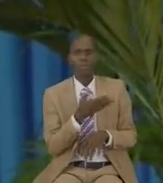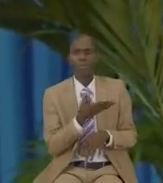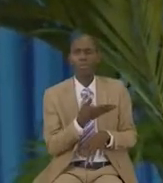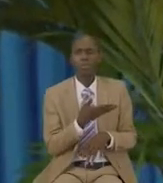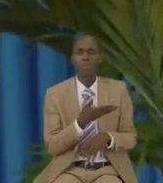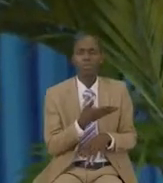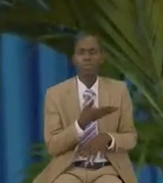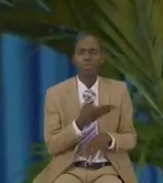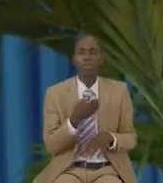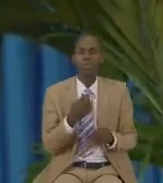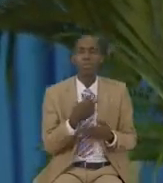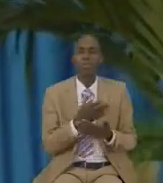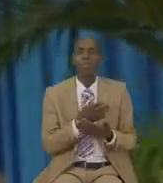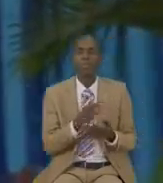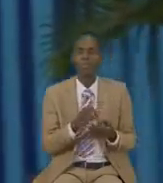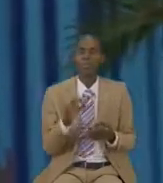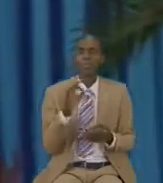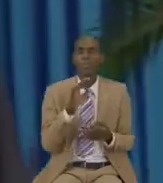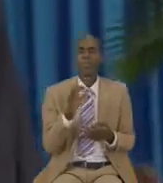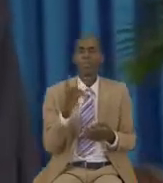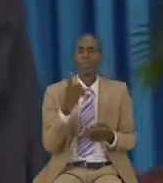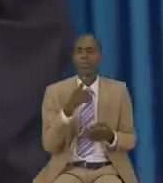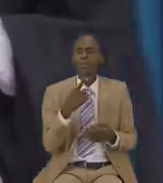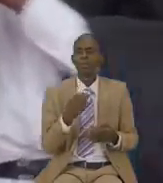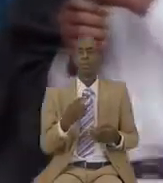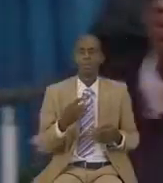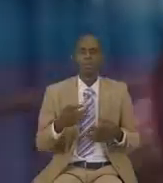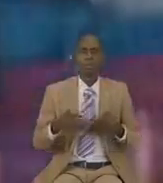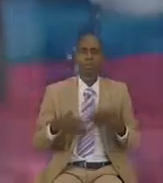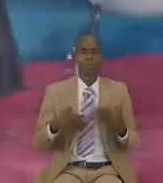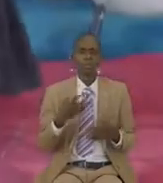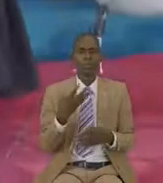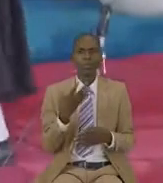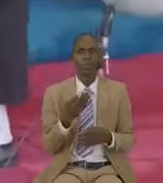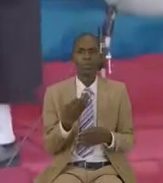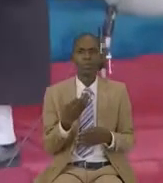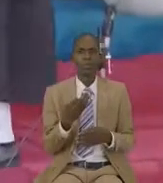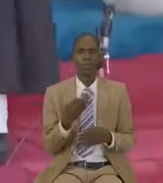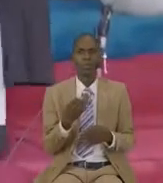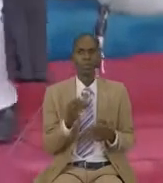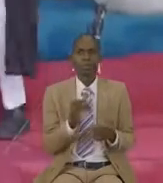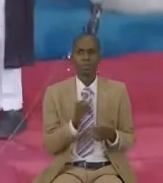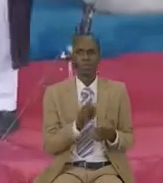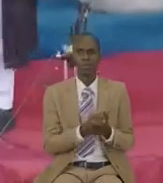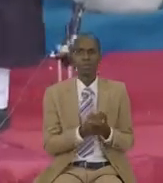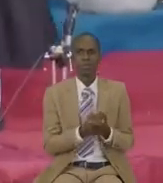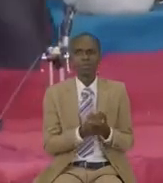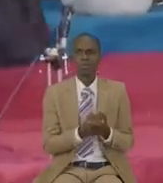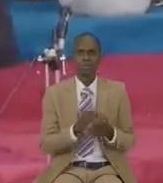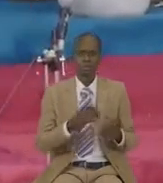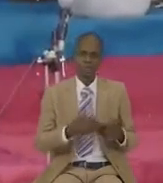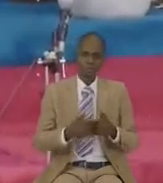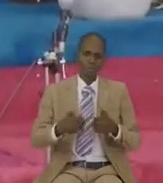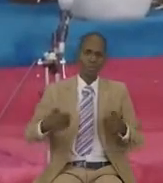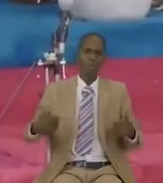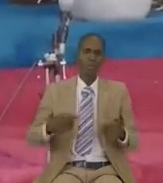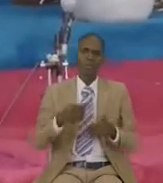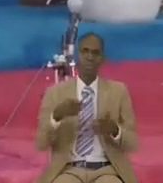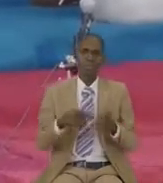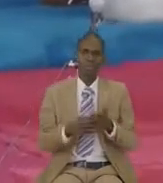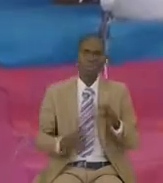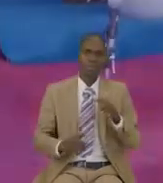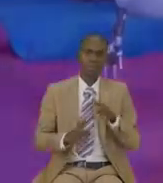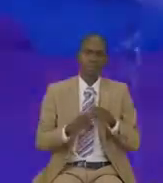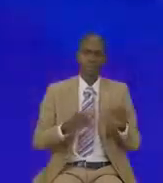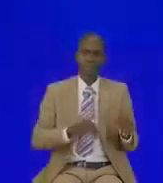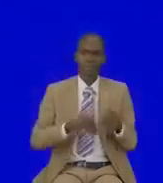The spirit, we are the judge of all communes with the cherubims. You're stepping on the head of a lion, step aside. This is a place set aside